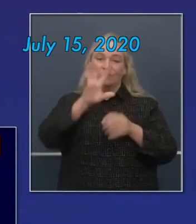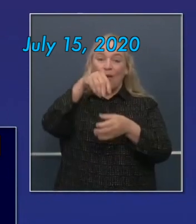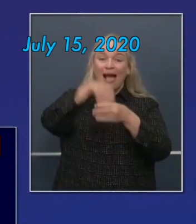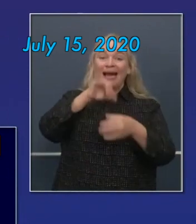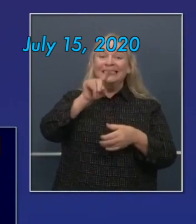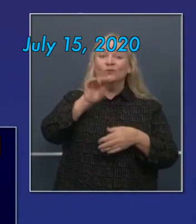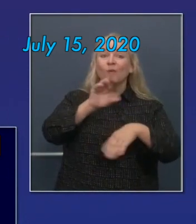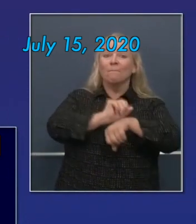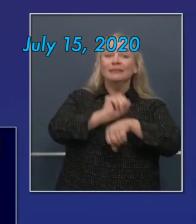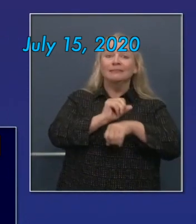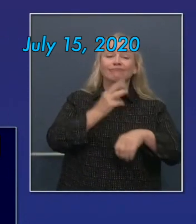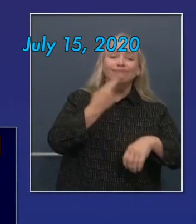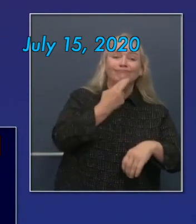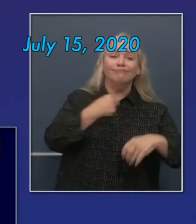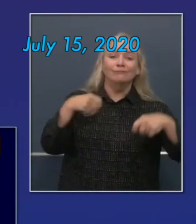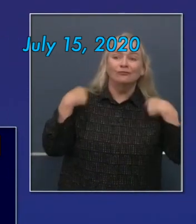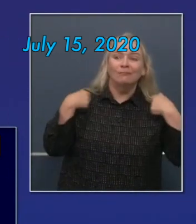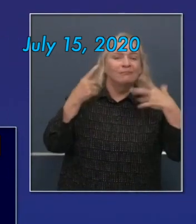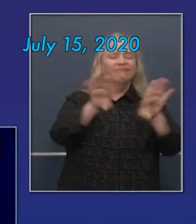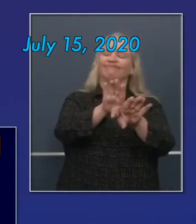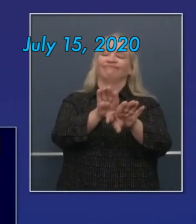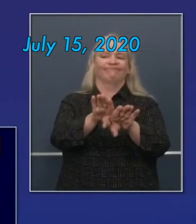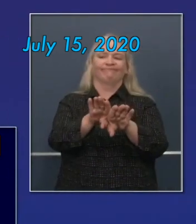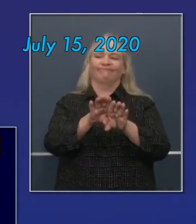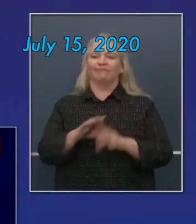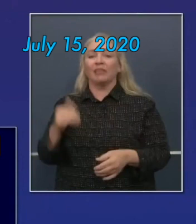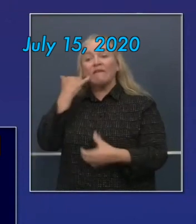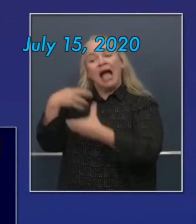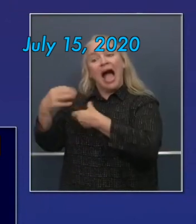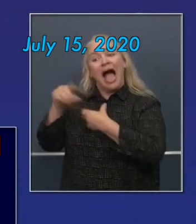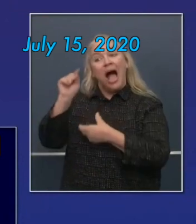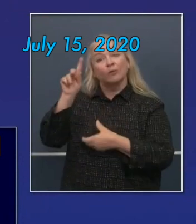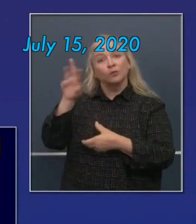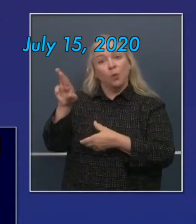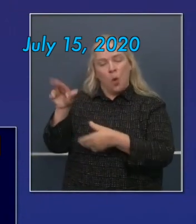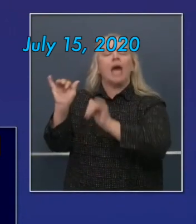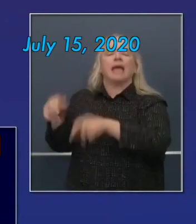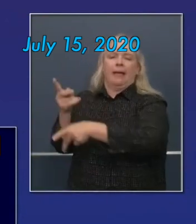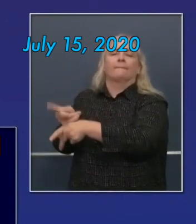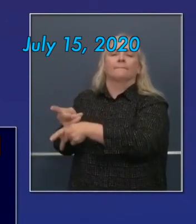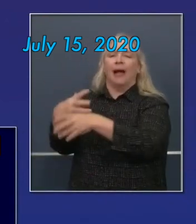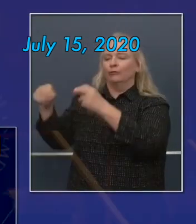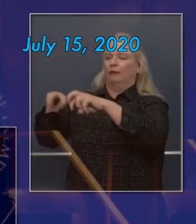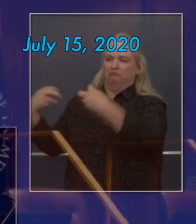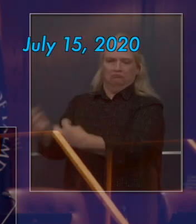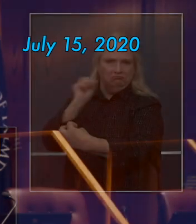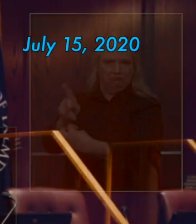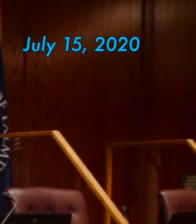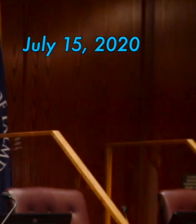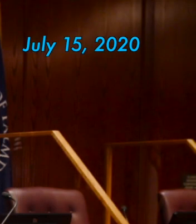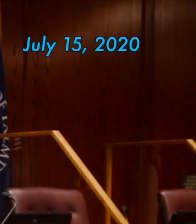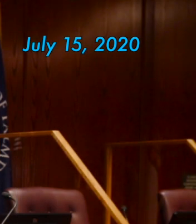batting cages and arcades, things of that nature. Zoos and museums. If we had a zoo, it would have to be closed. Bars,